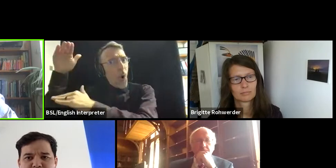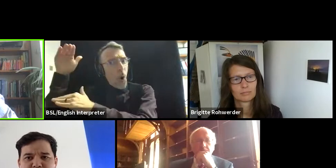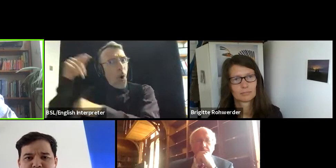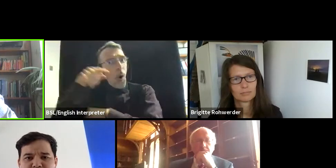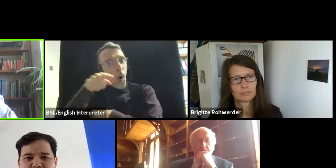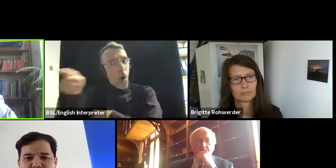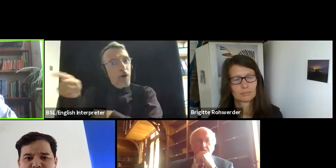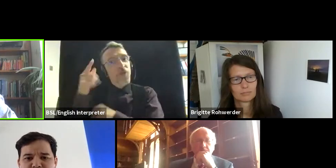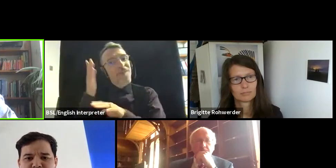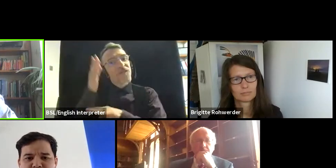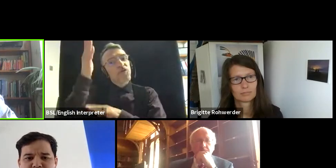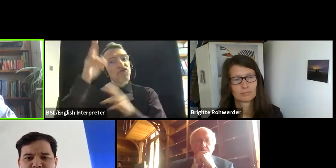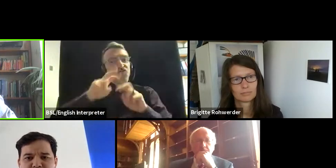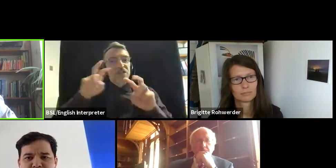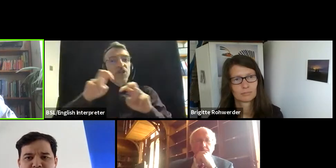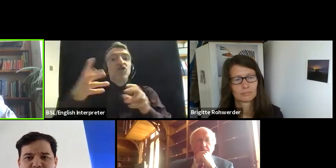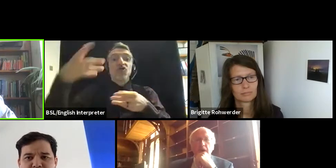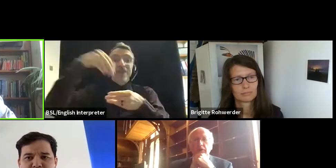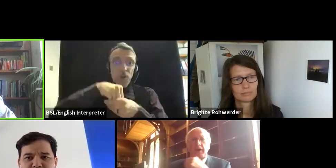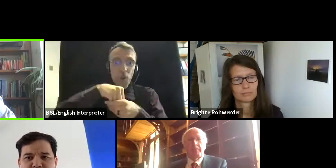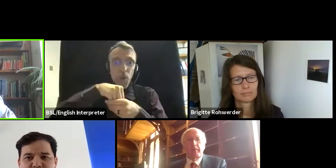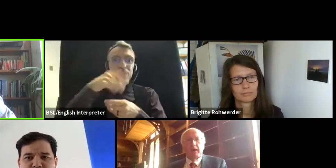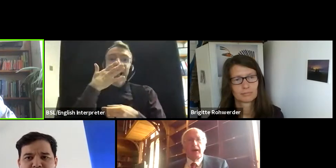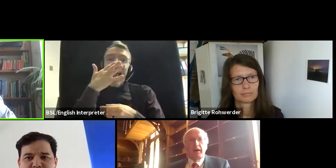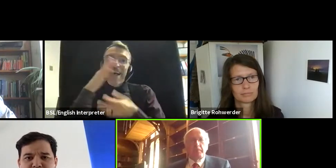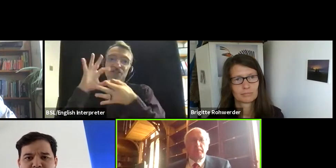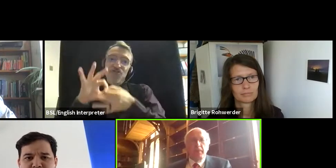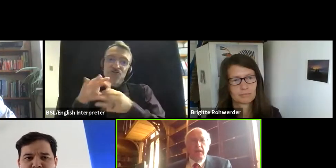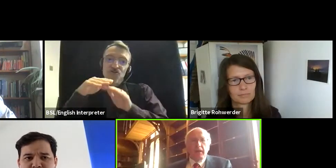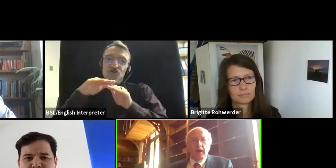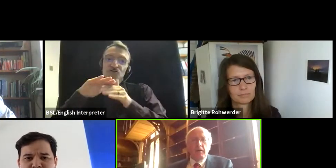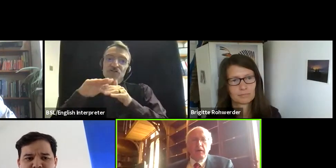future research to look at. Okay.